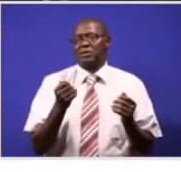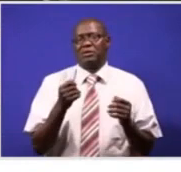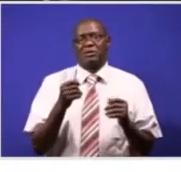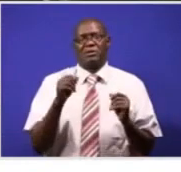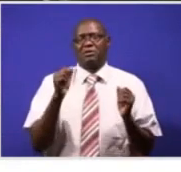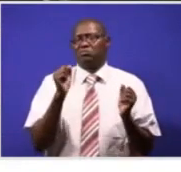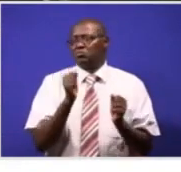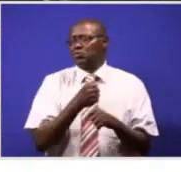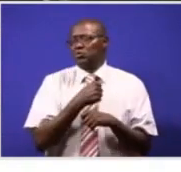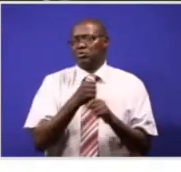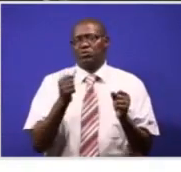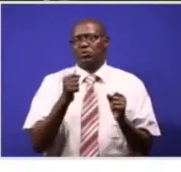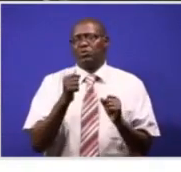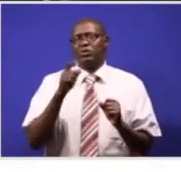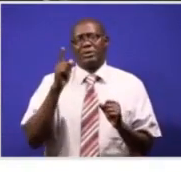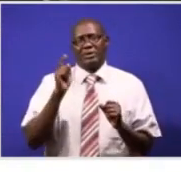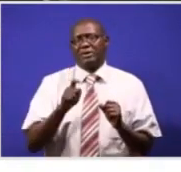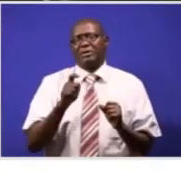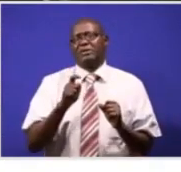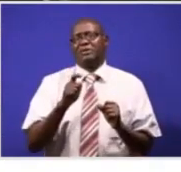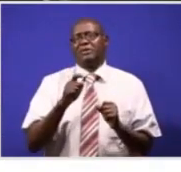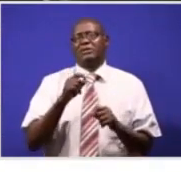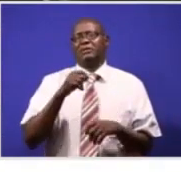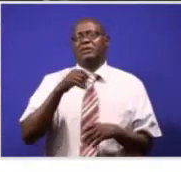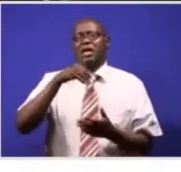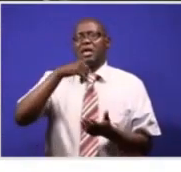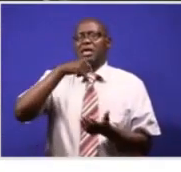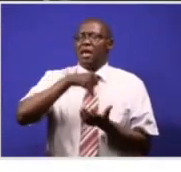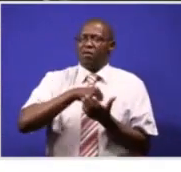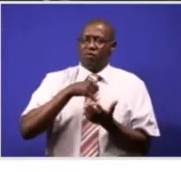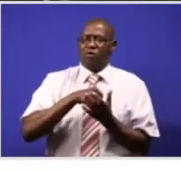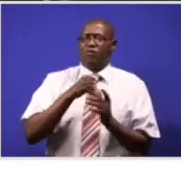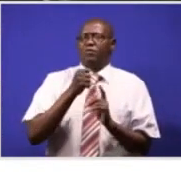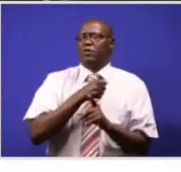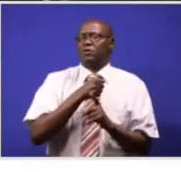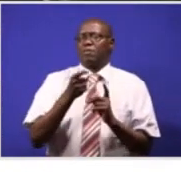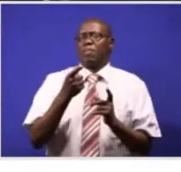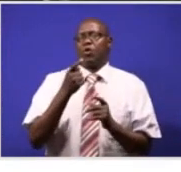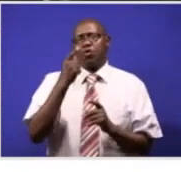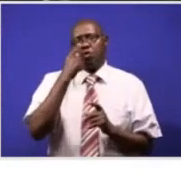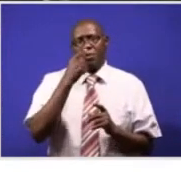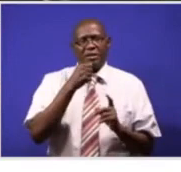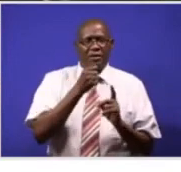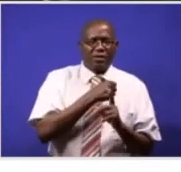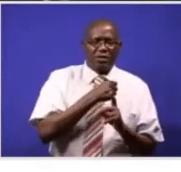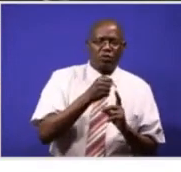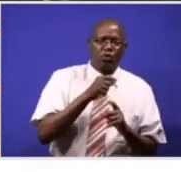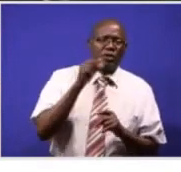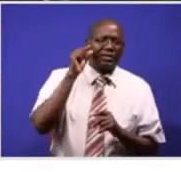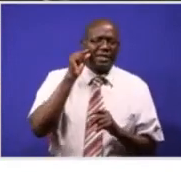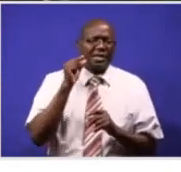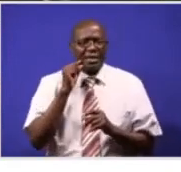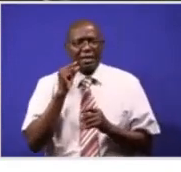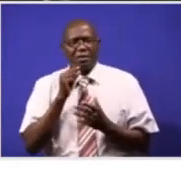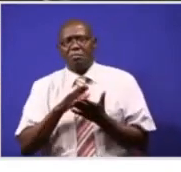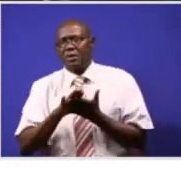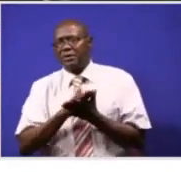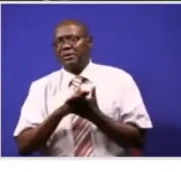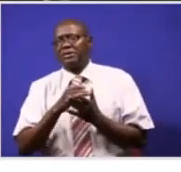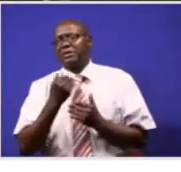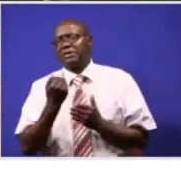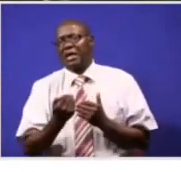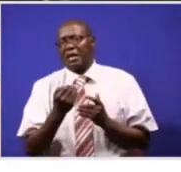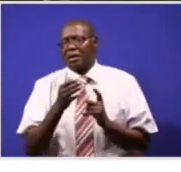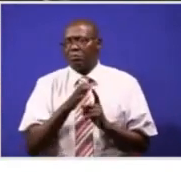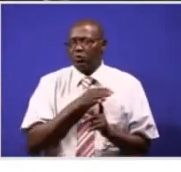be exposed to any form of violence. May it be domestic violence, gender-based, child